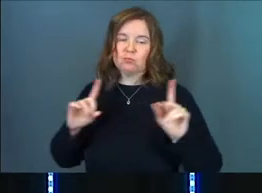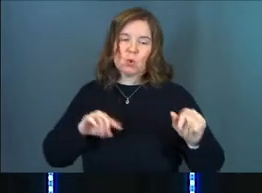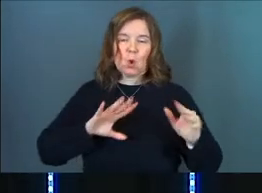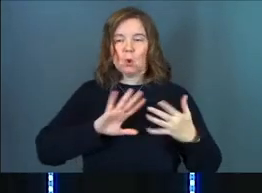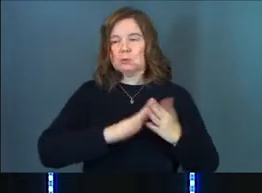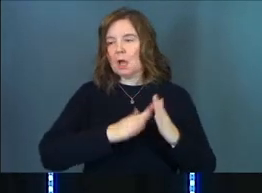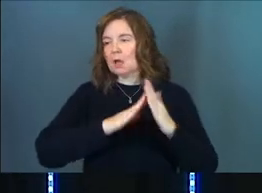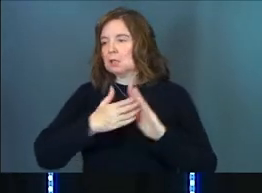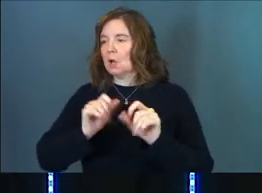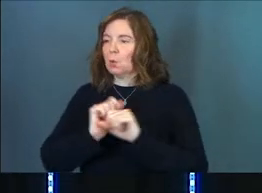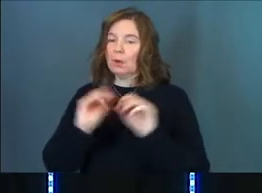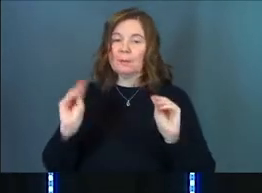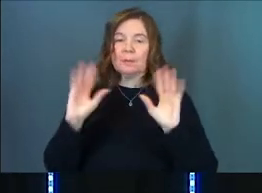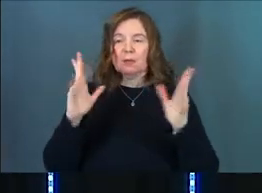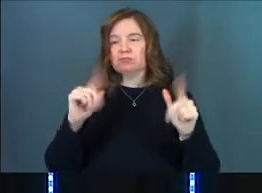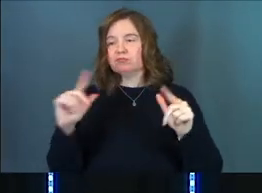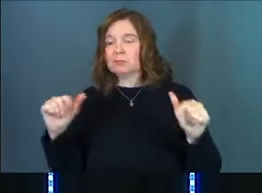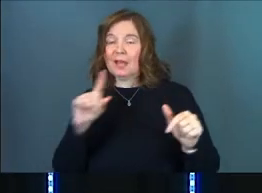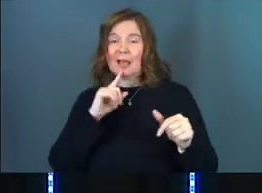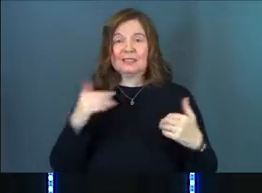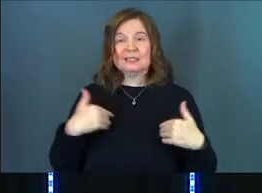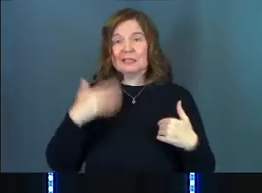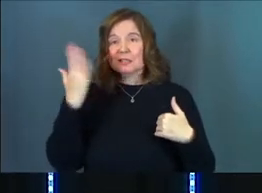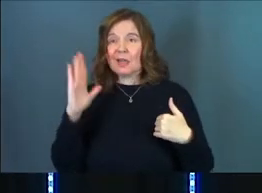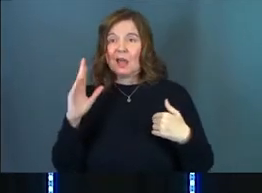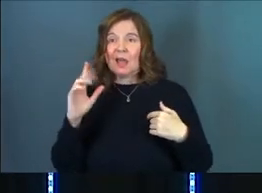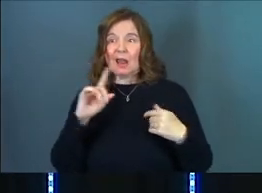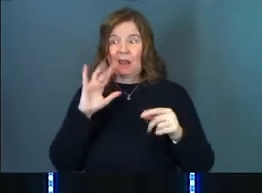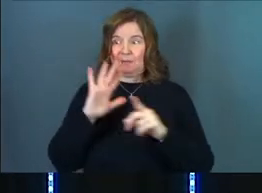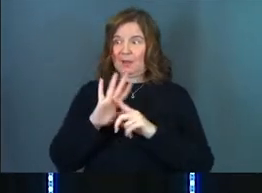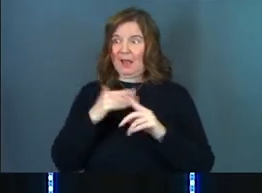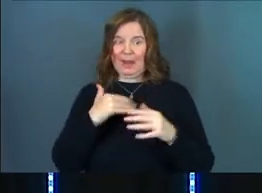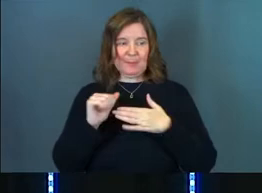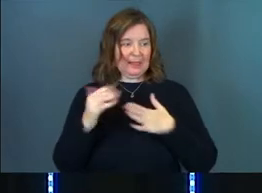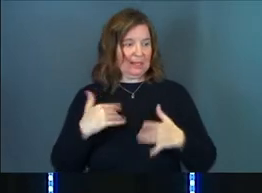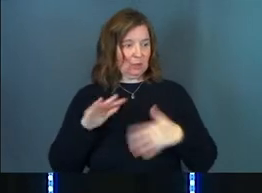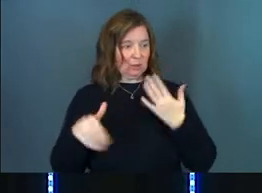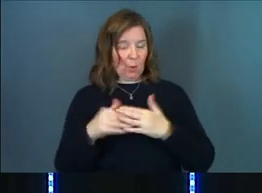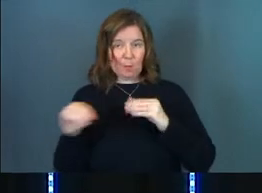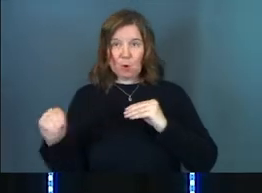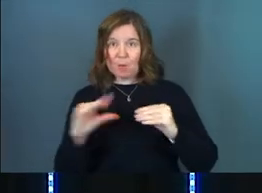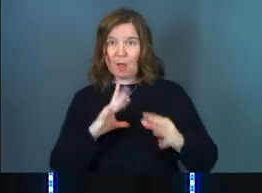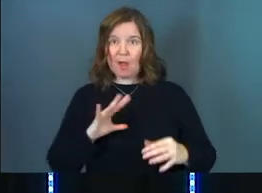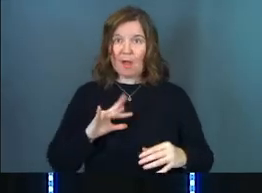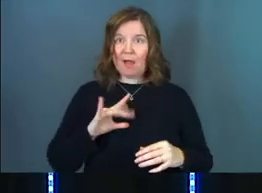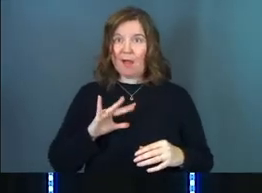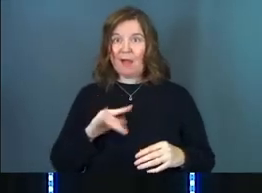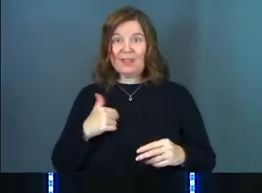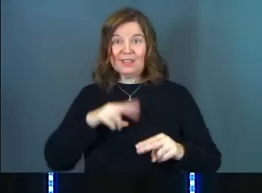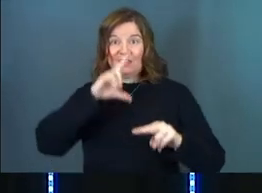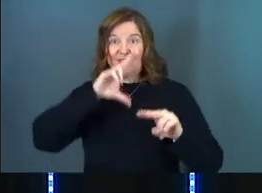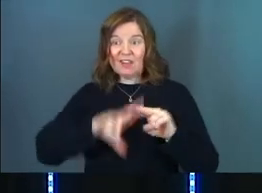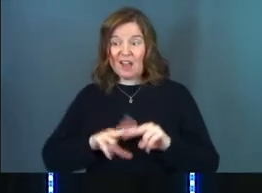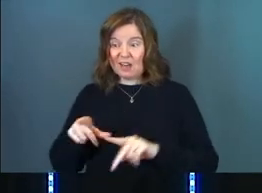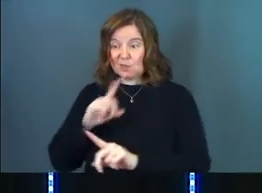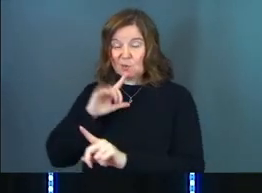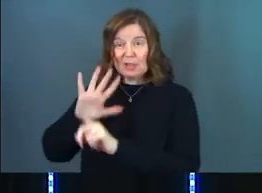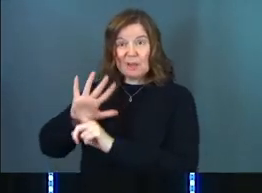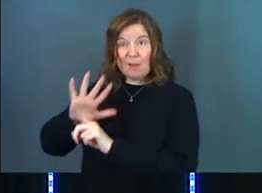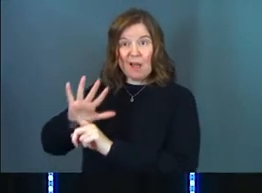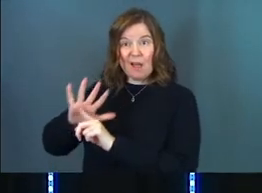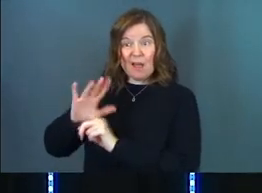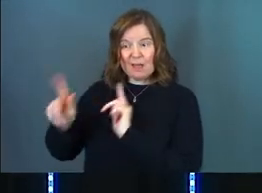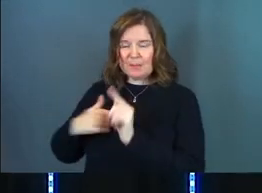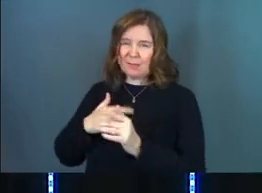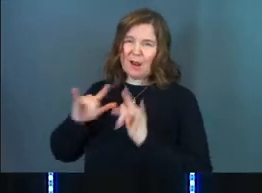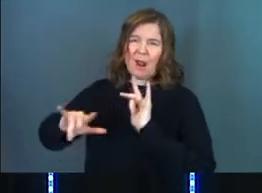to town, and he works miracles, and he's actually God. And look at me, I'm a leader in this whole movement. And this is fun, and he's really popular,